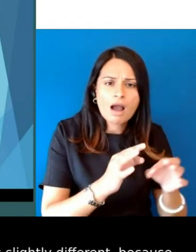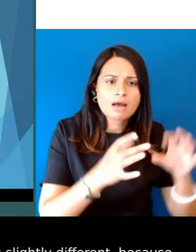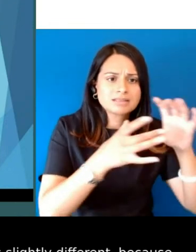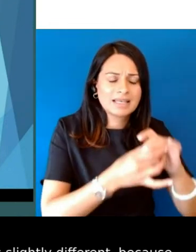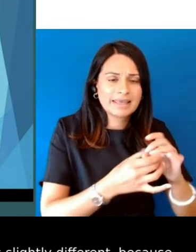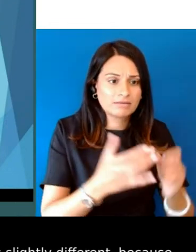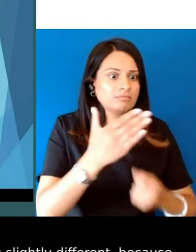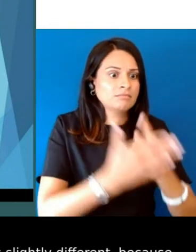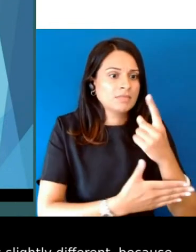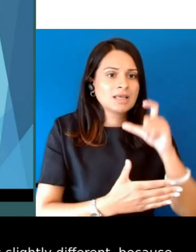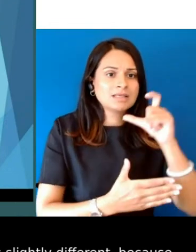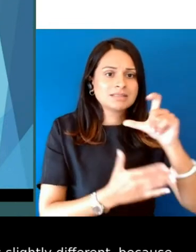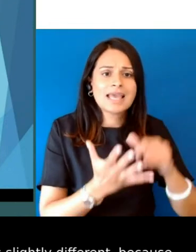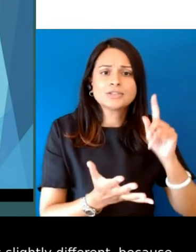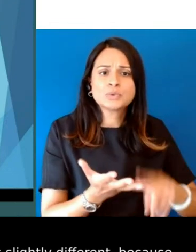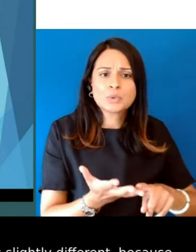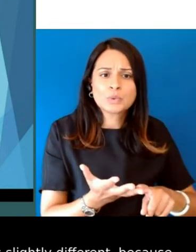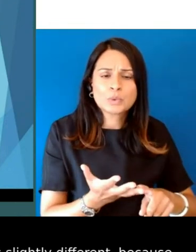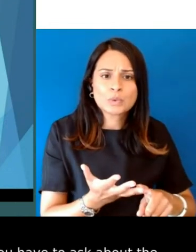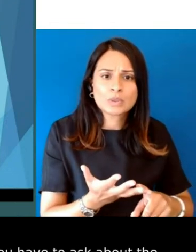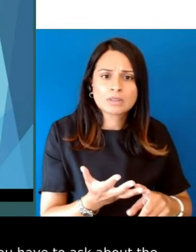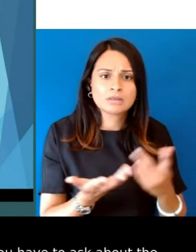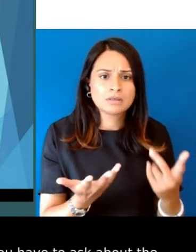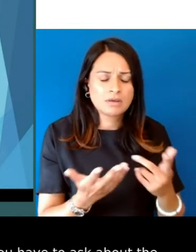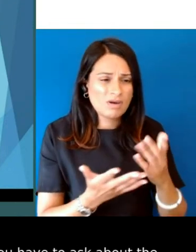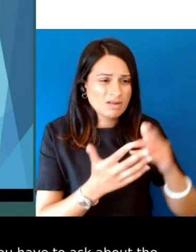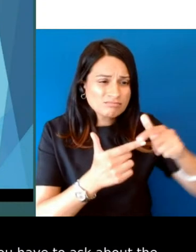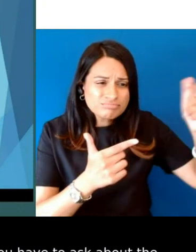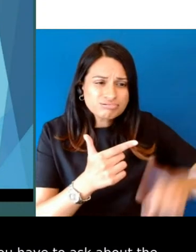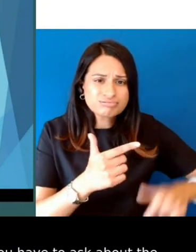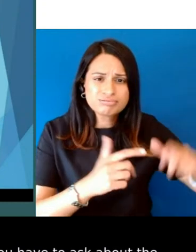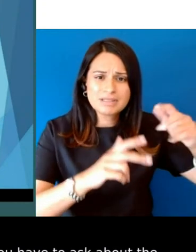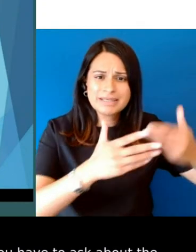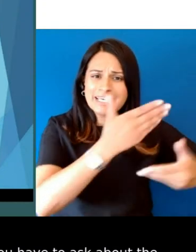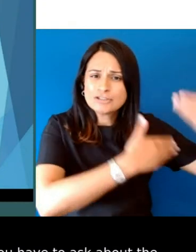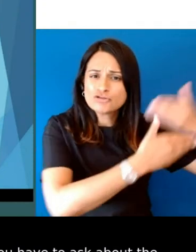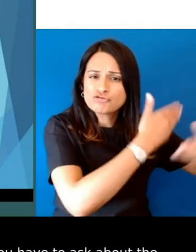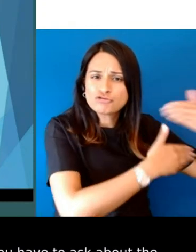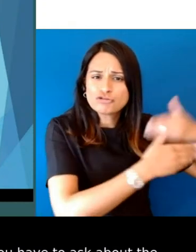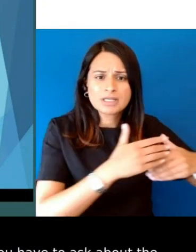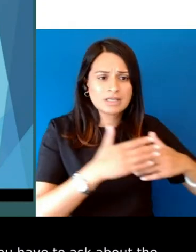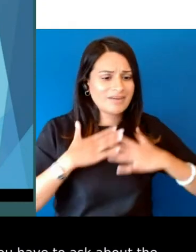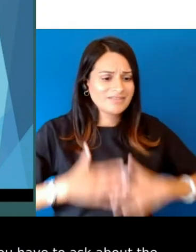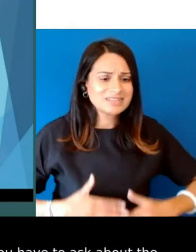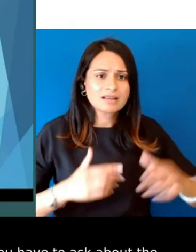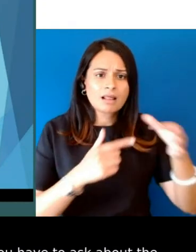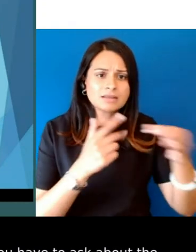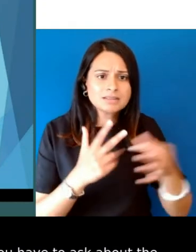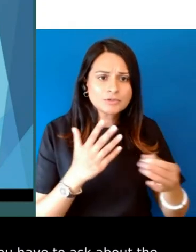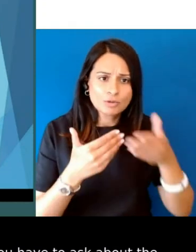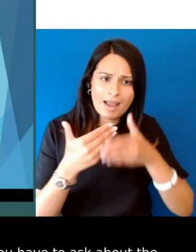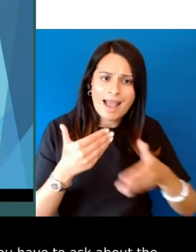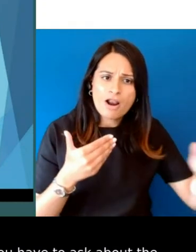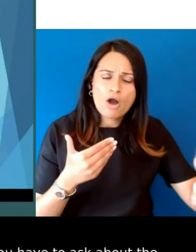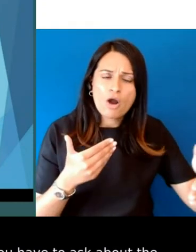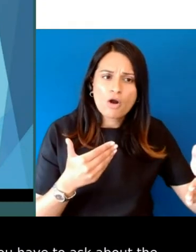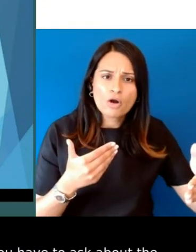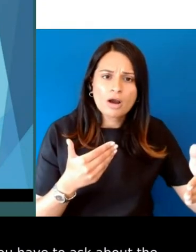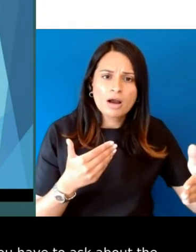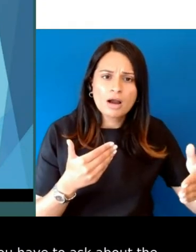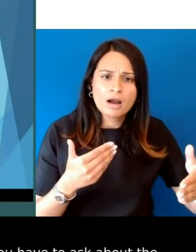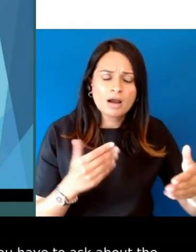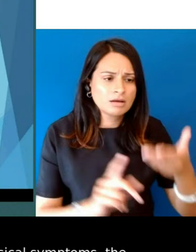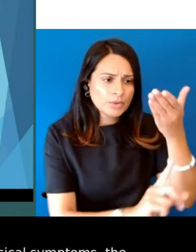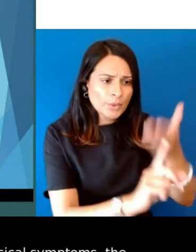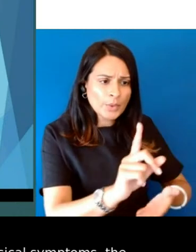csu and get a thorough history in terms of the duration the physical symptoms that they the presentation of wheel